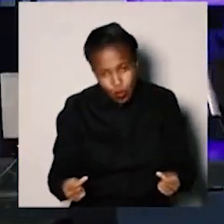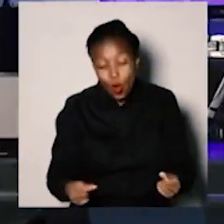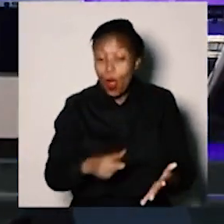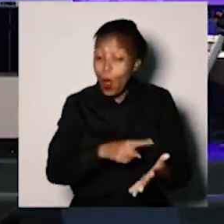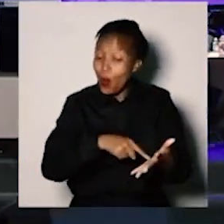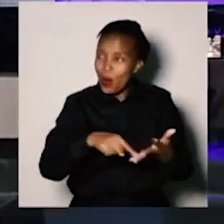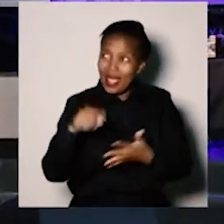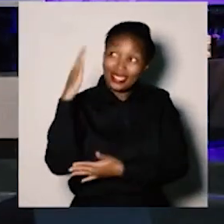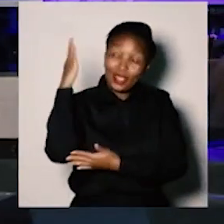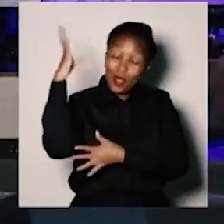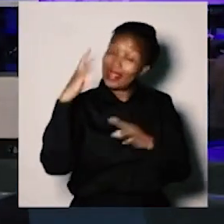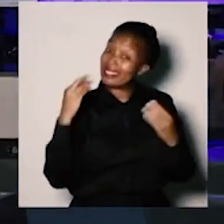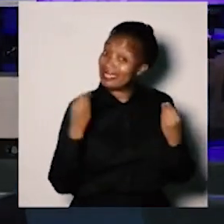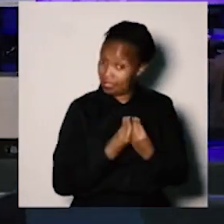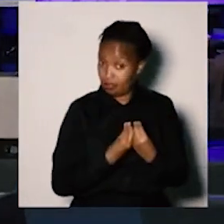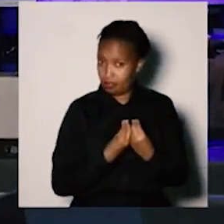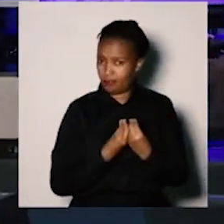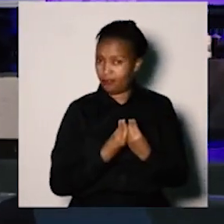godliness.